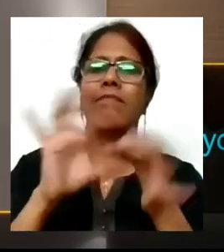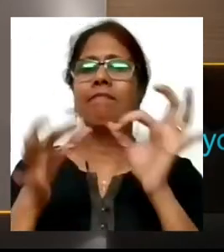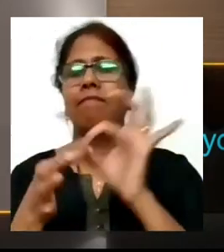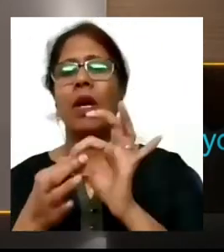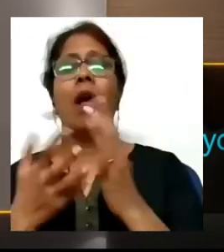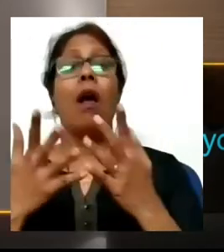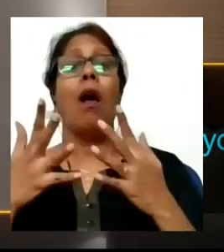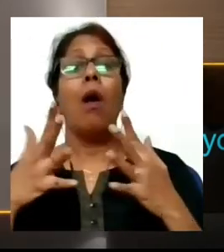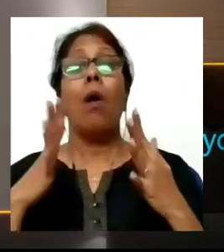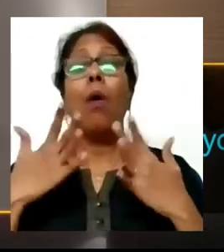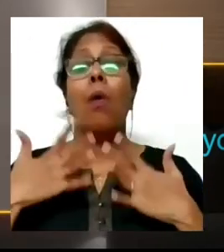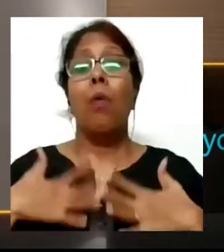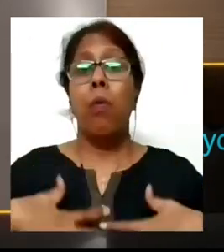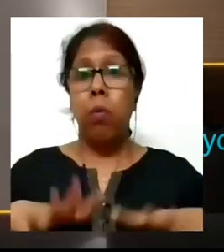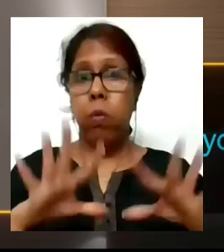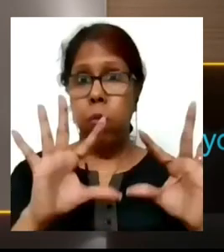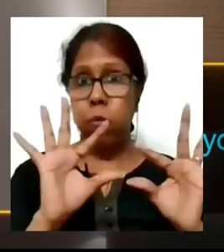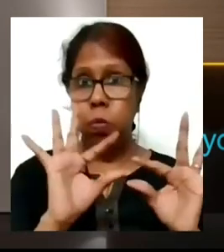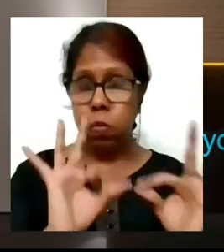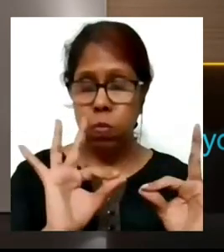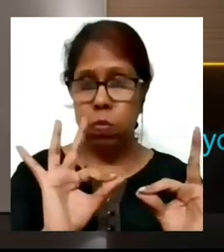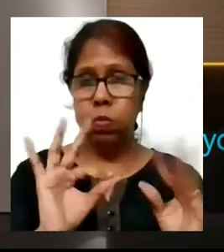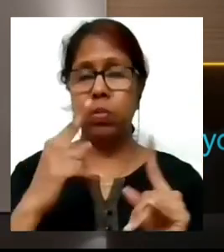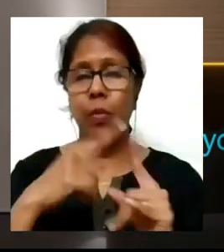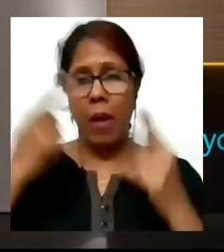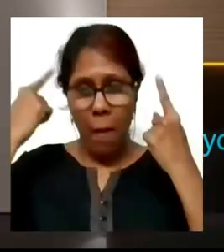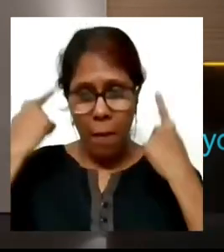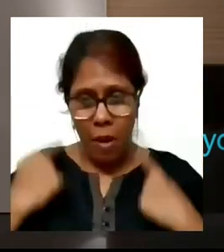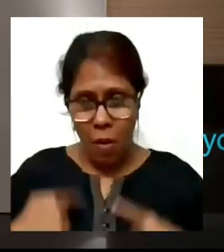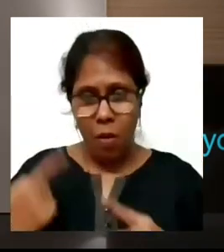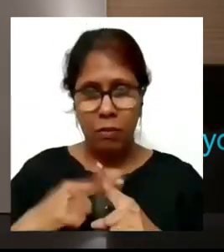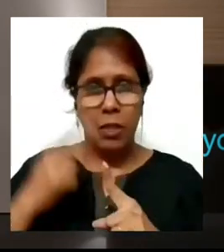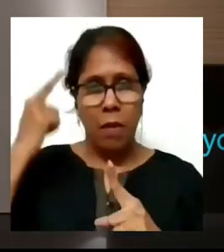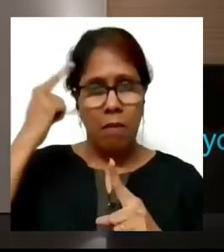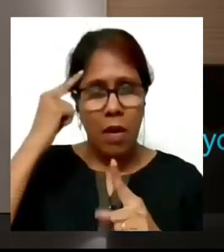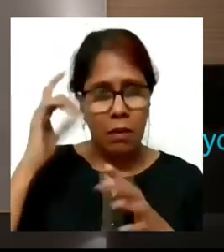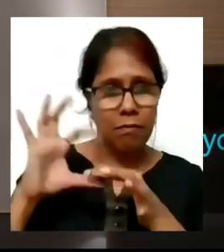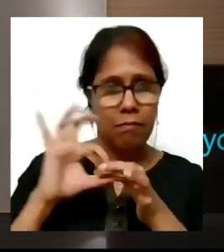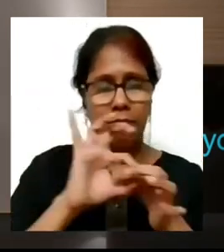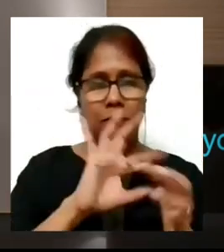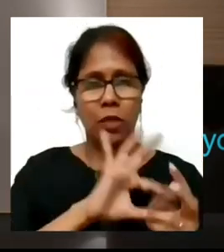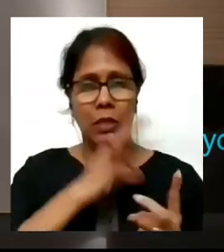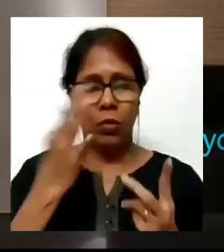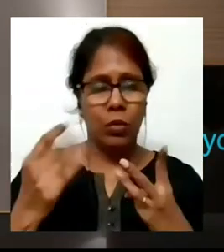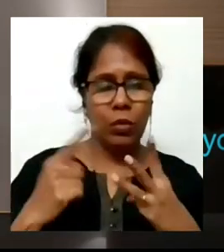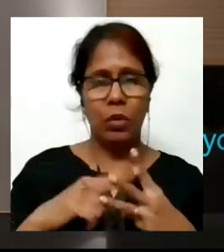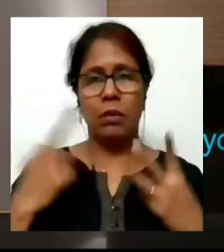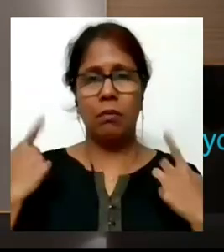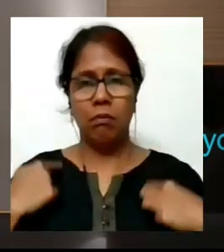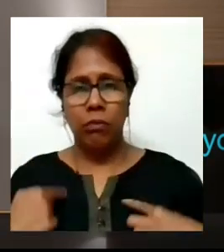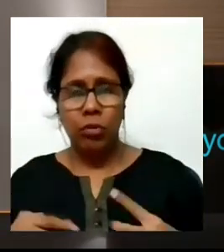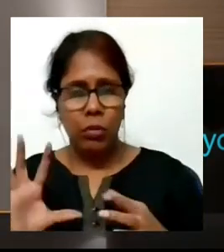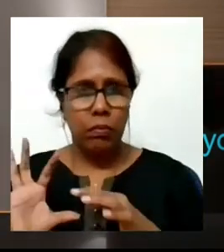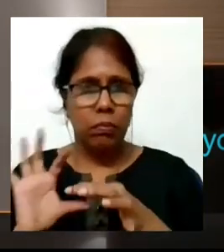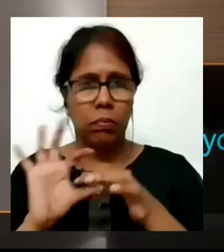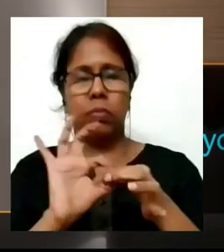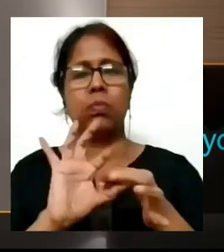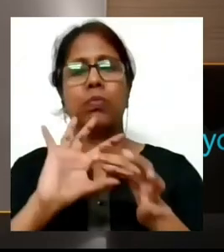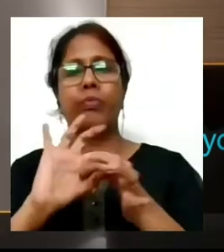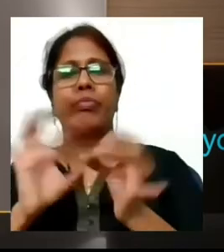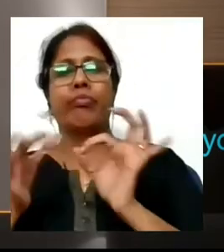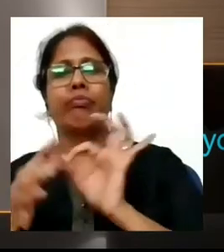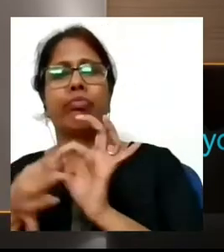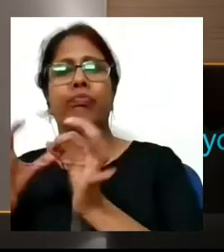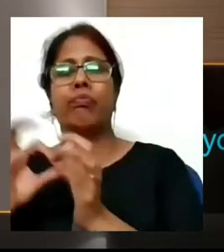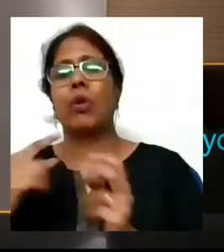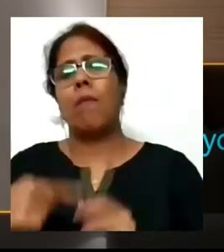Well-being is the integration of the body, the mind, the spirit, on an everyday basis. How